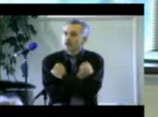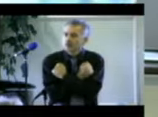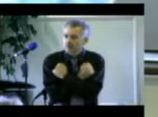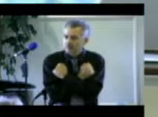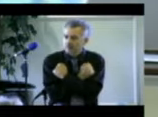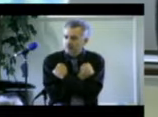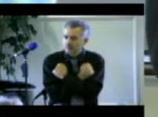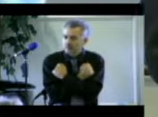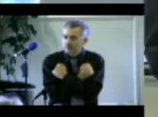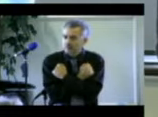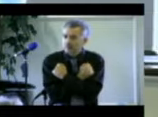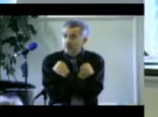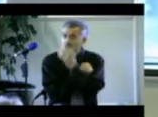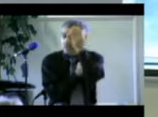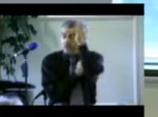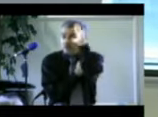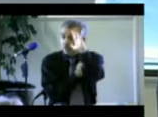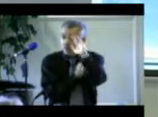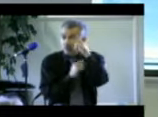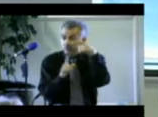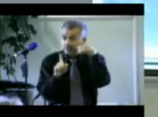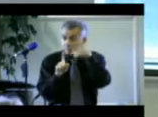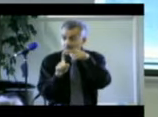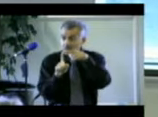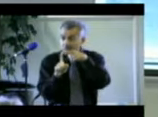the motivation of God's mind